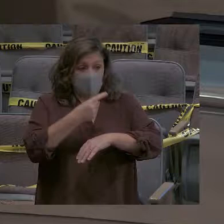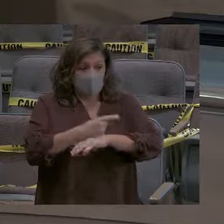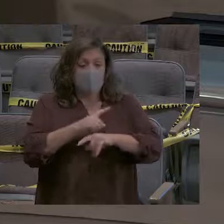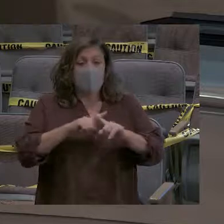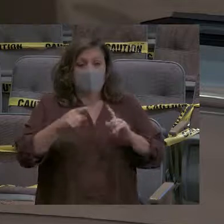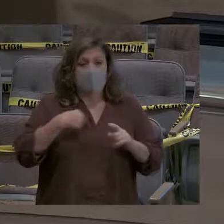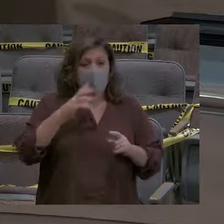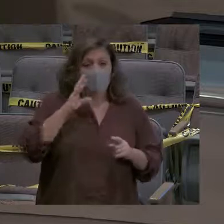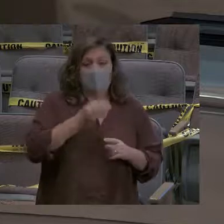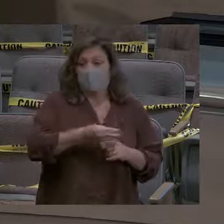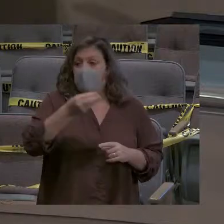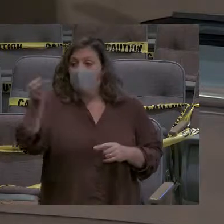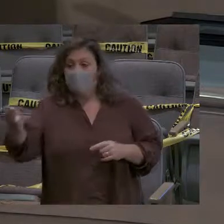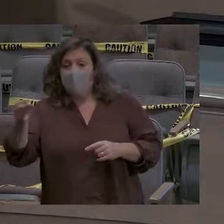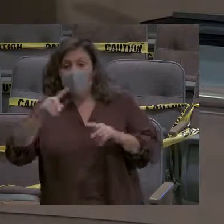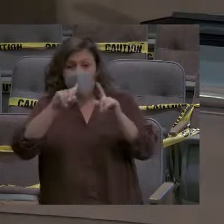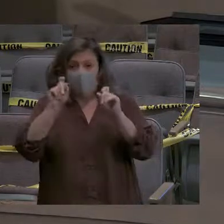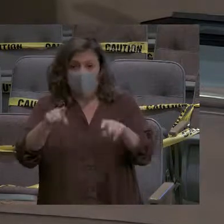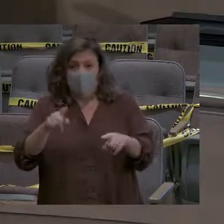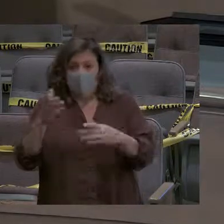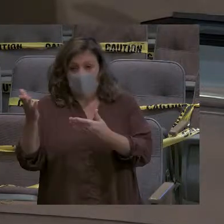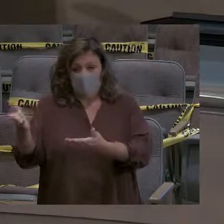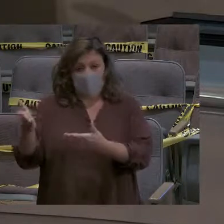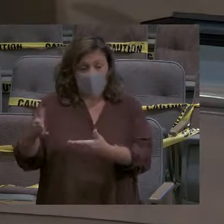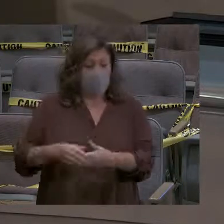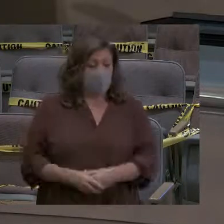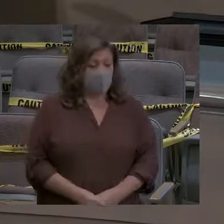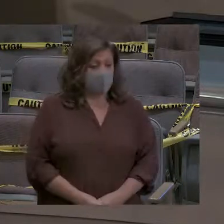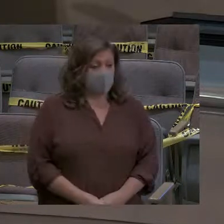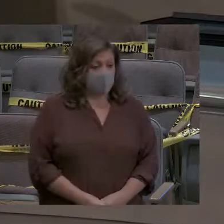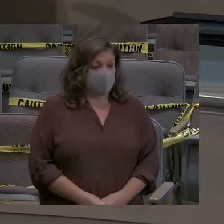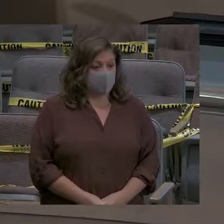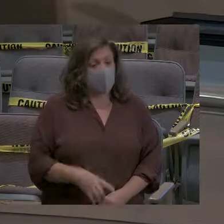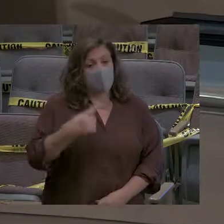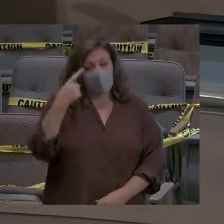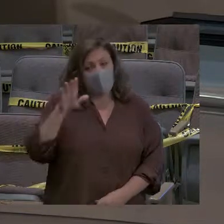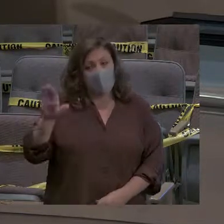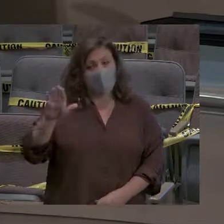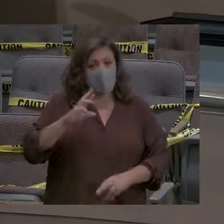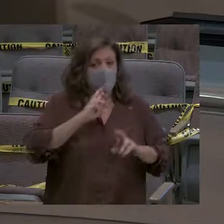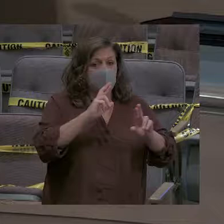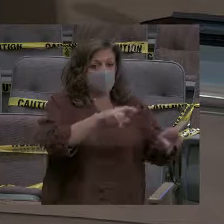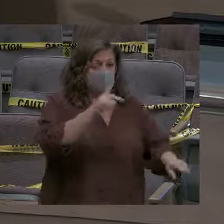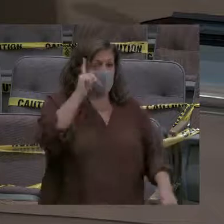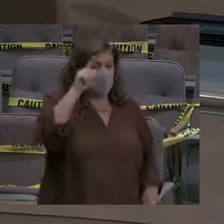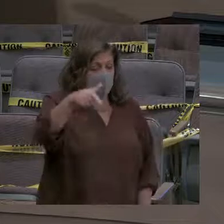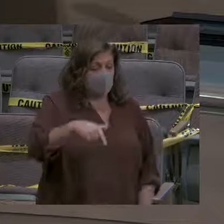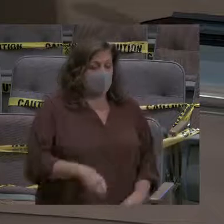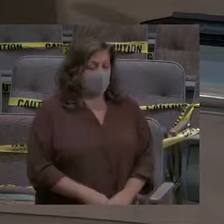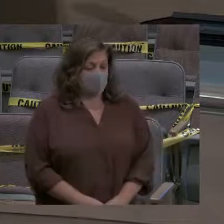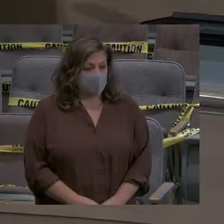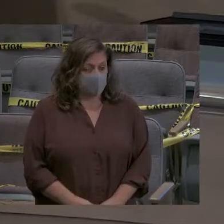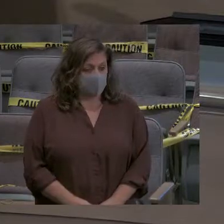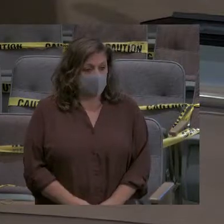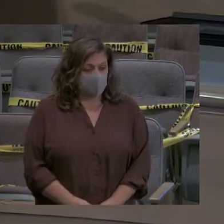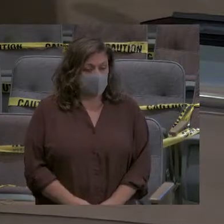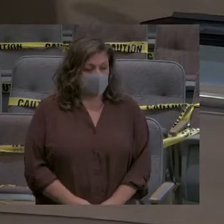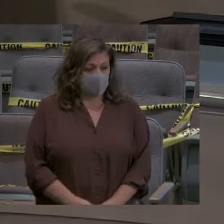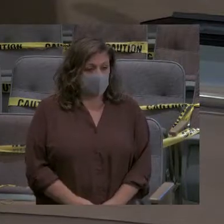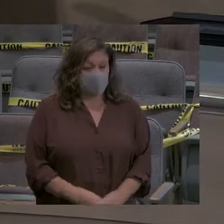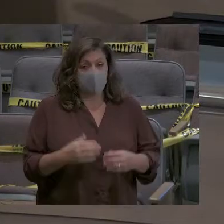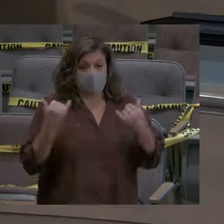question on to law enforcement officials for a response. Next up, we'd like